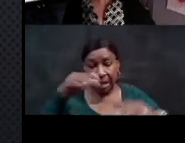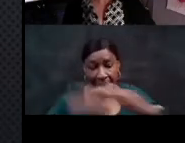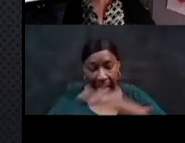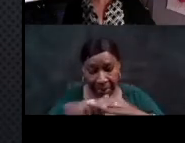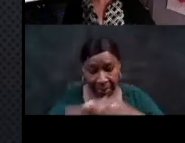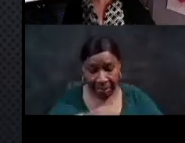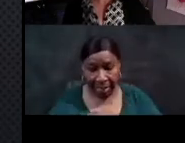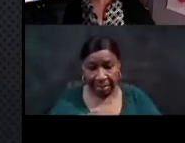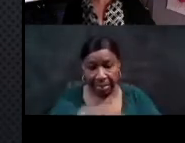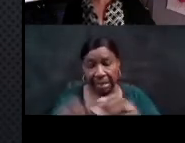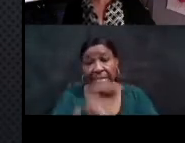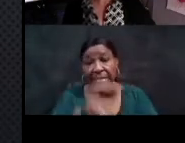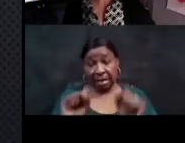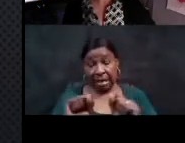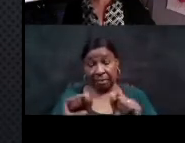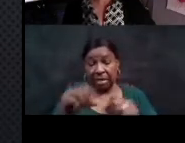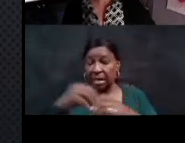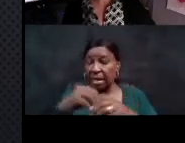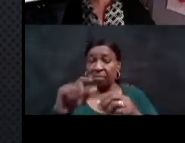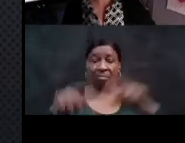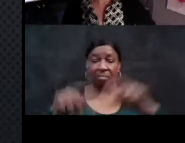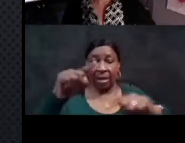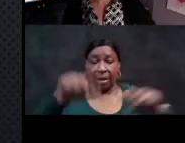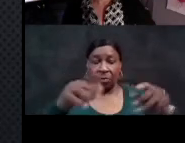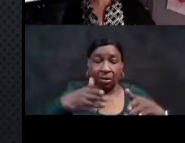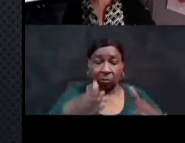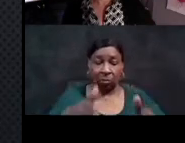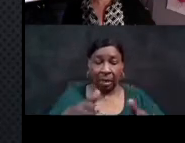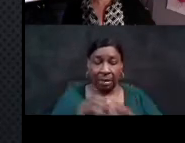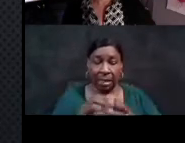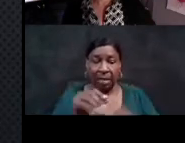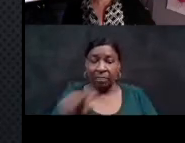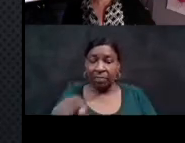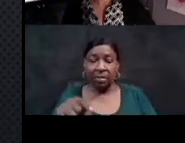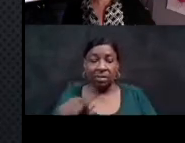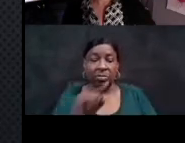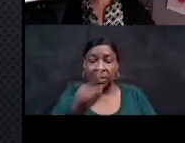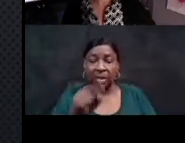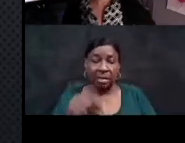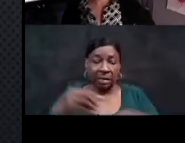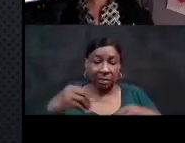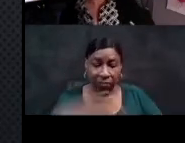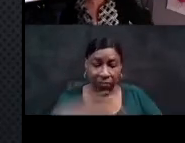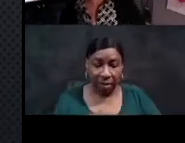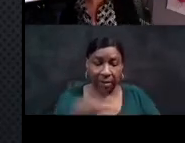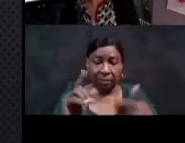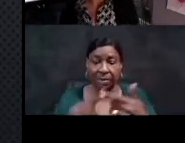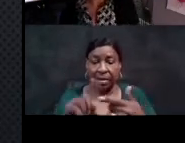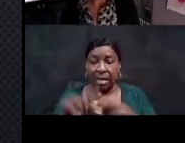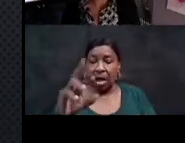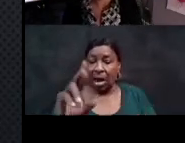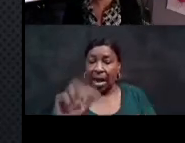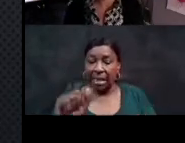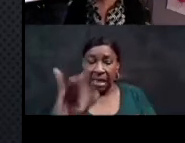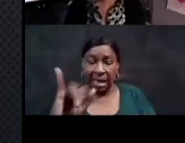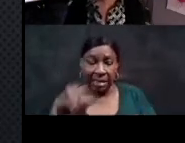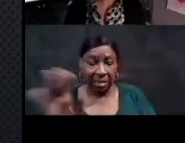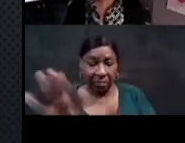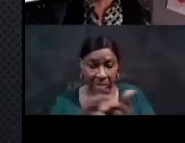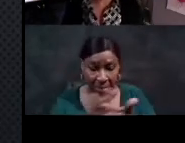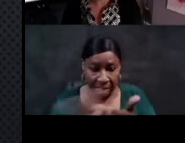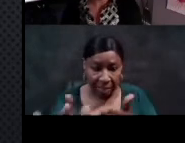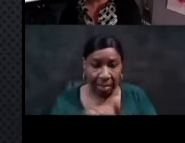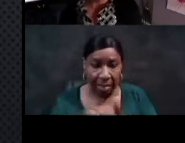So this is a clear spatial pattern premised on racism, on fear, xenophobia, dehumanization,